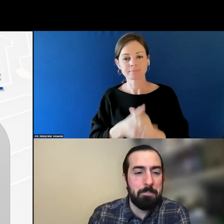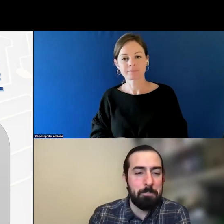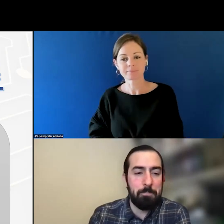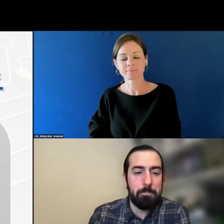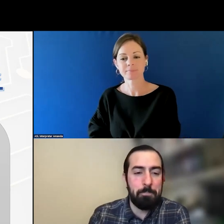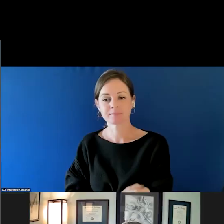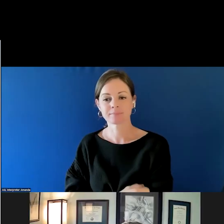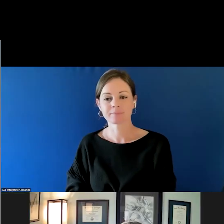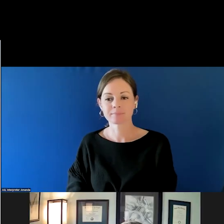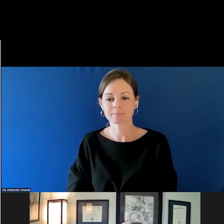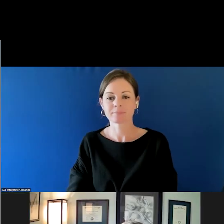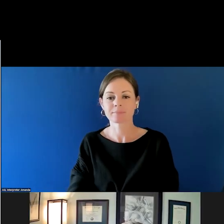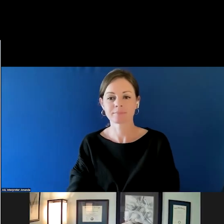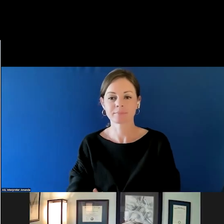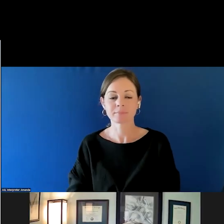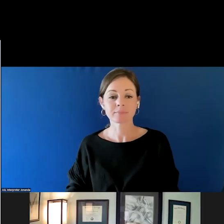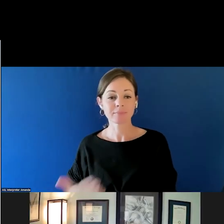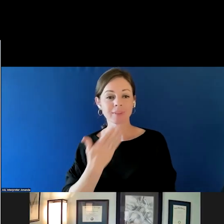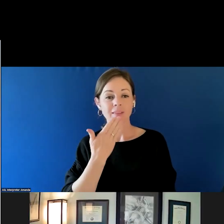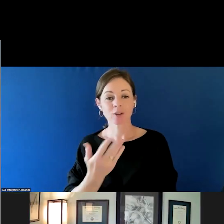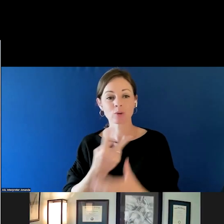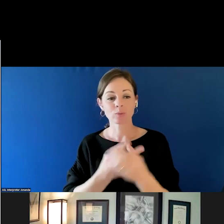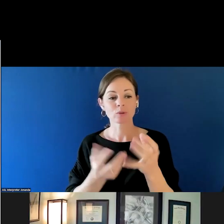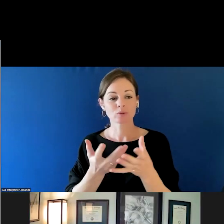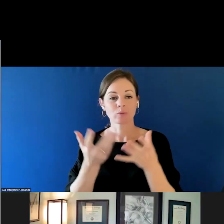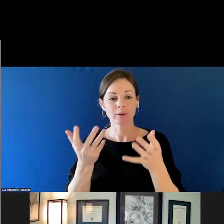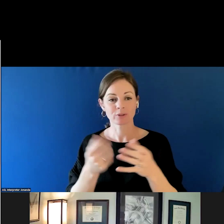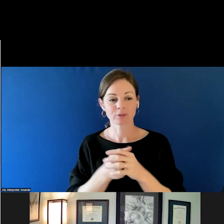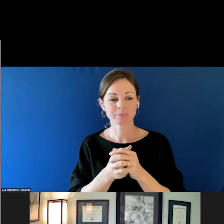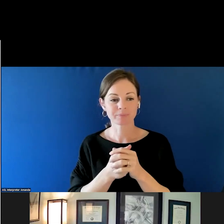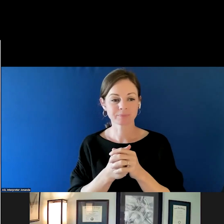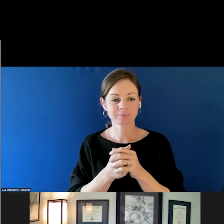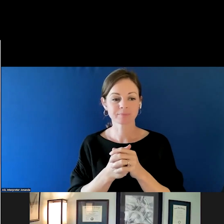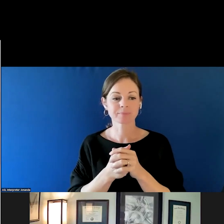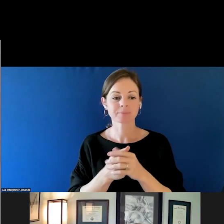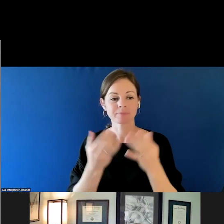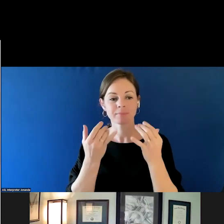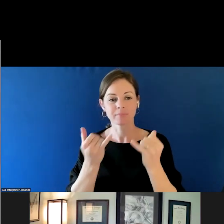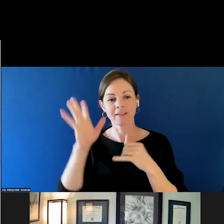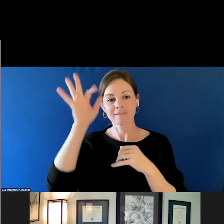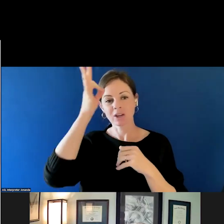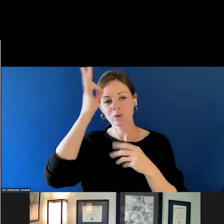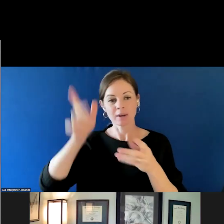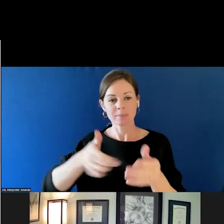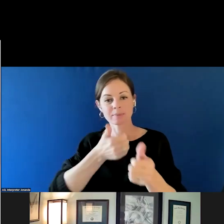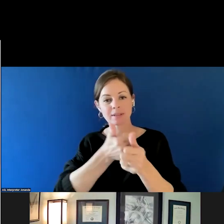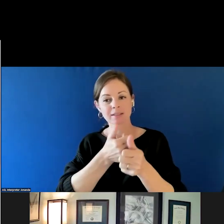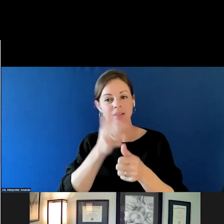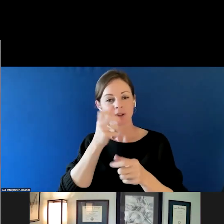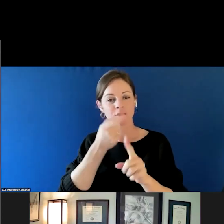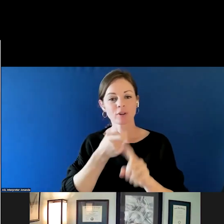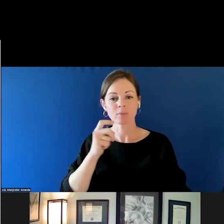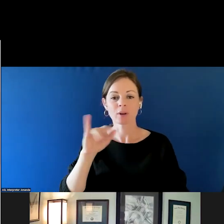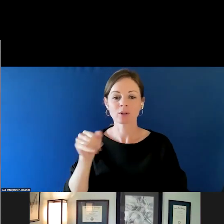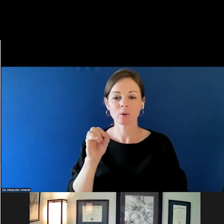much. Wonderful. Thank you both so much. I'm going to shift to our federal updates. So we're going to hear from Joanna first